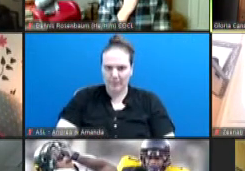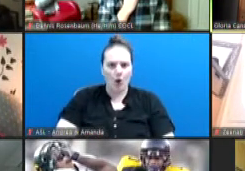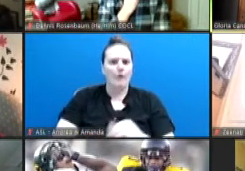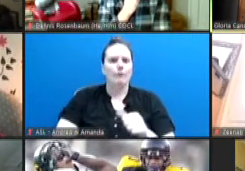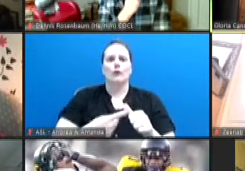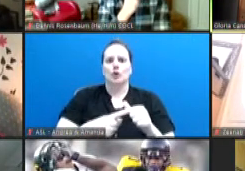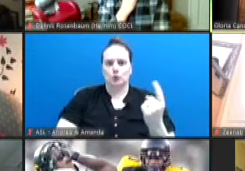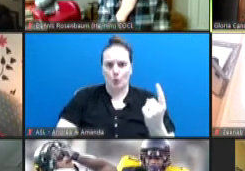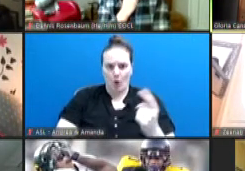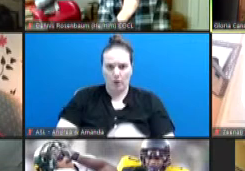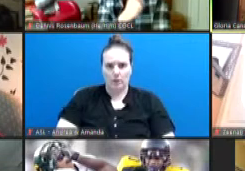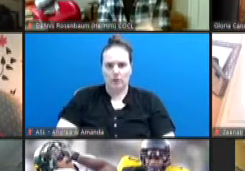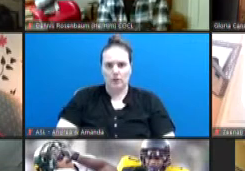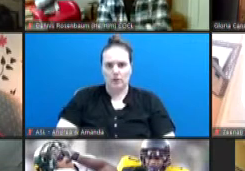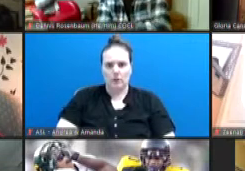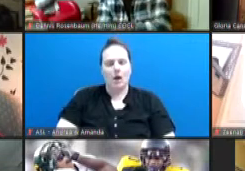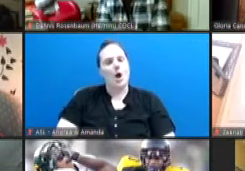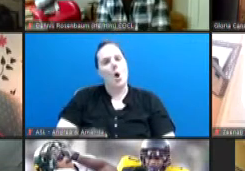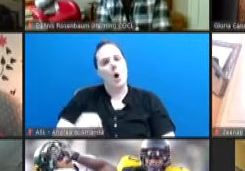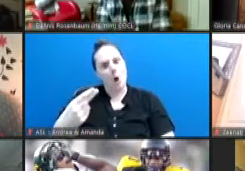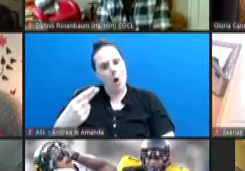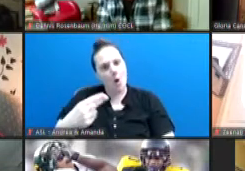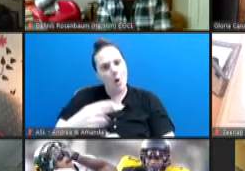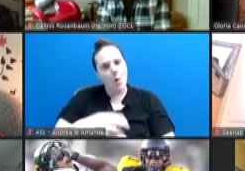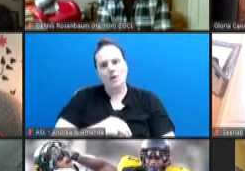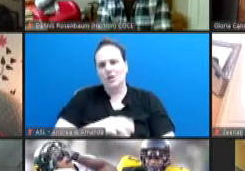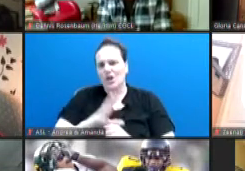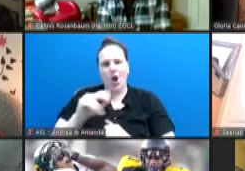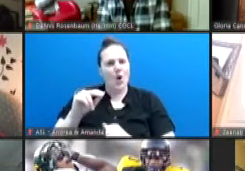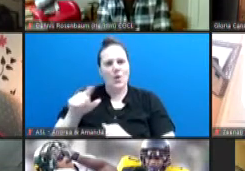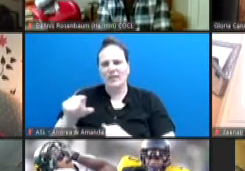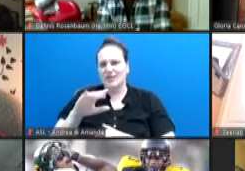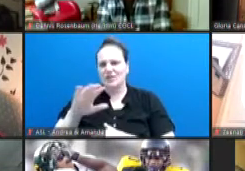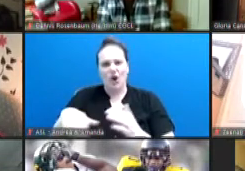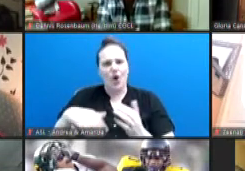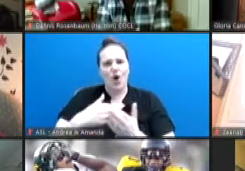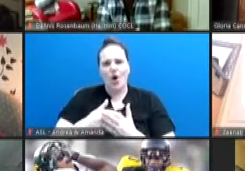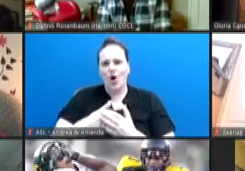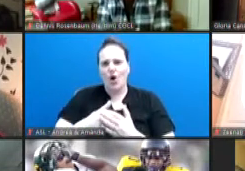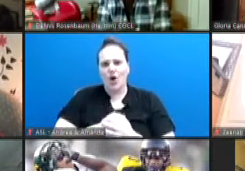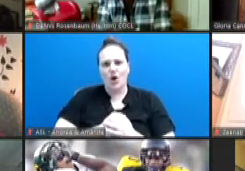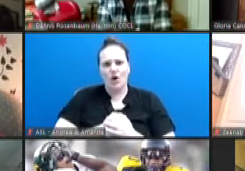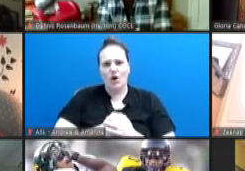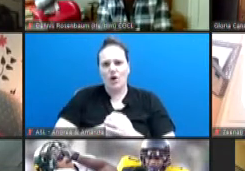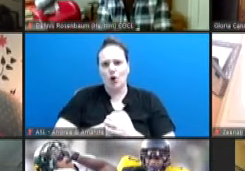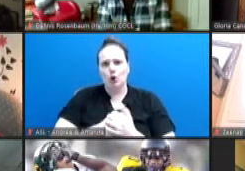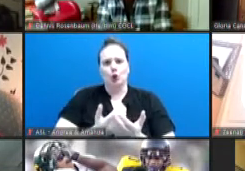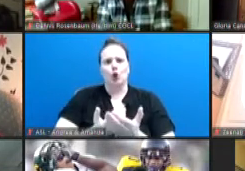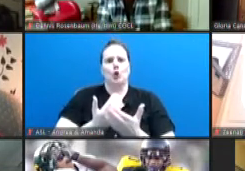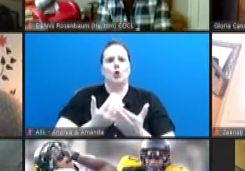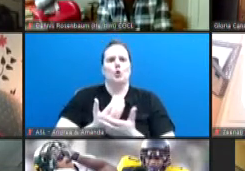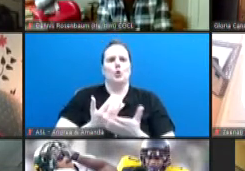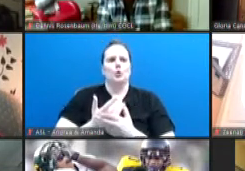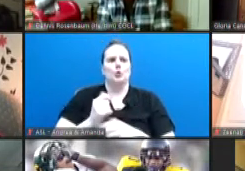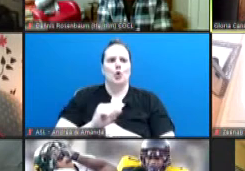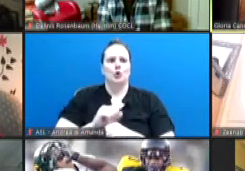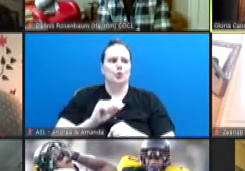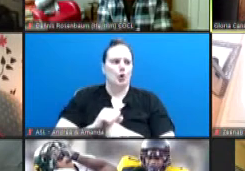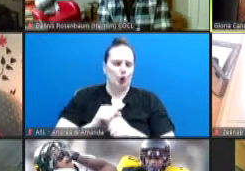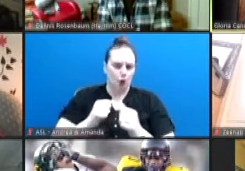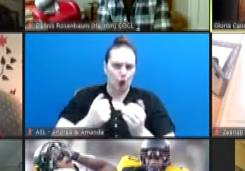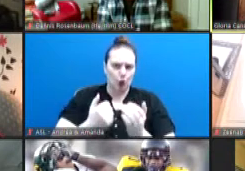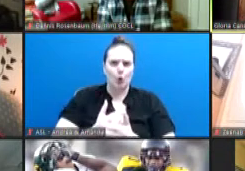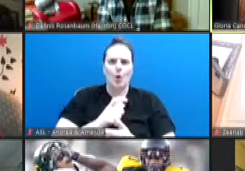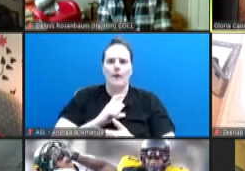one. Oh, no, these are all the officers are new to this work, I believe. Oh, good.